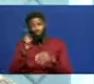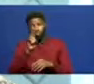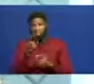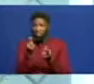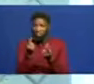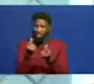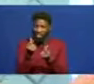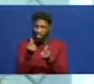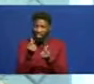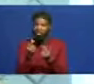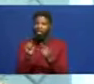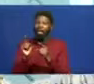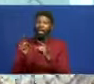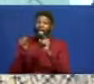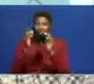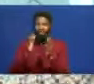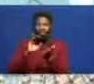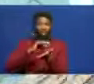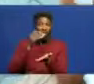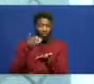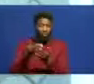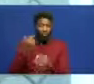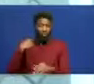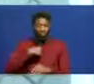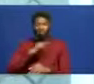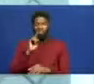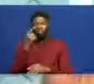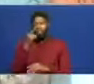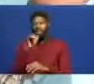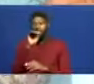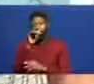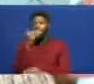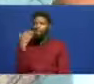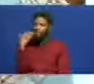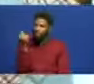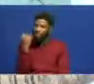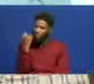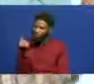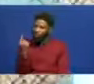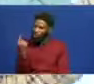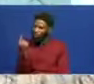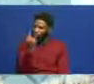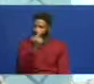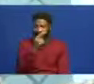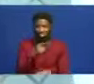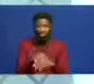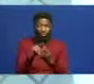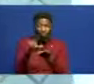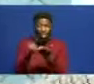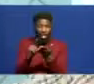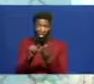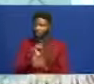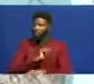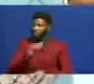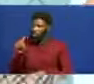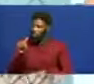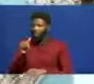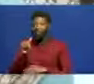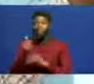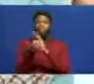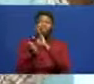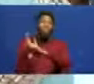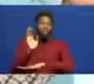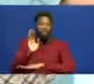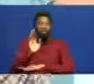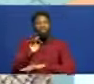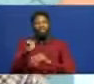na 500, kila Mkenya alianza na 500. Kulingana na vile unaomba na kulipa, ndio maombi na